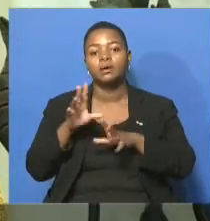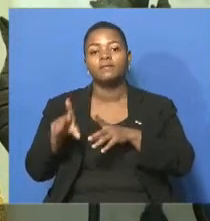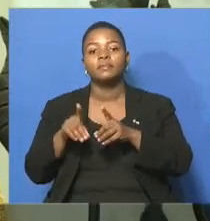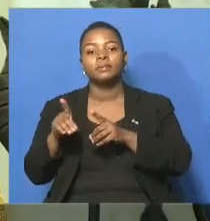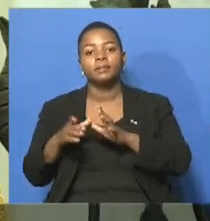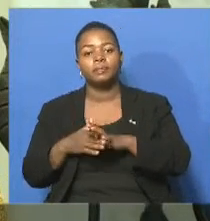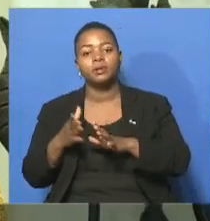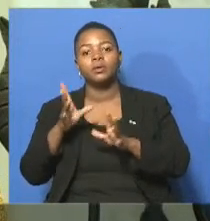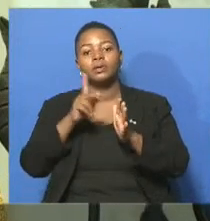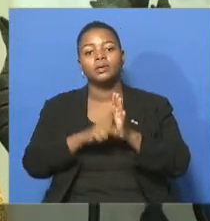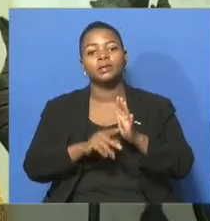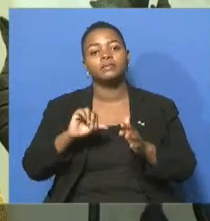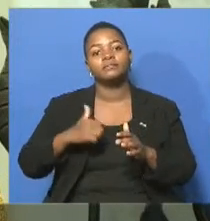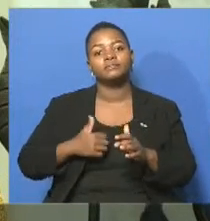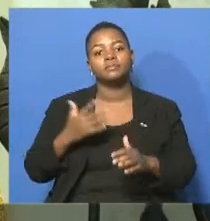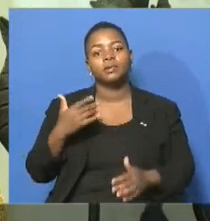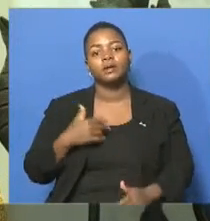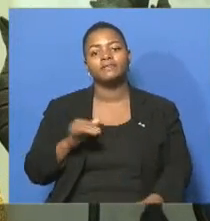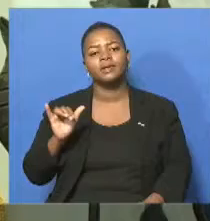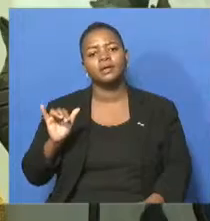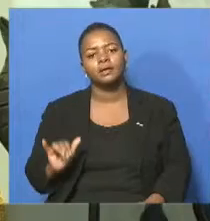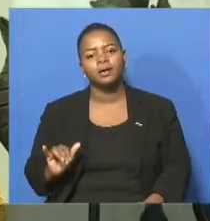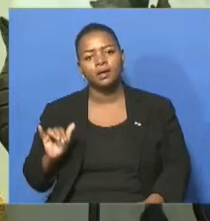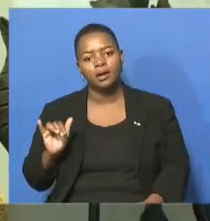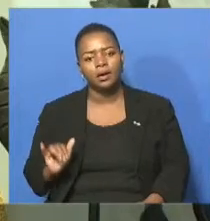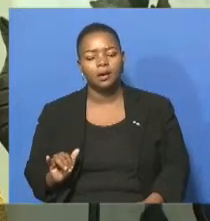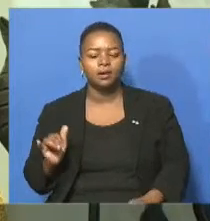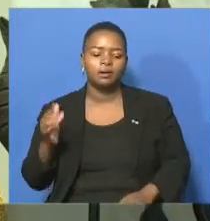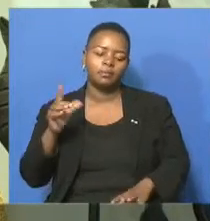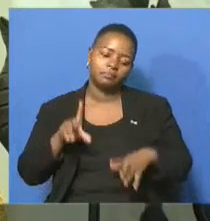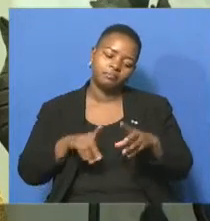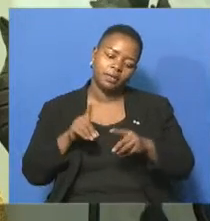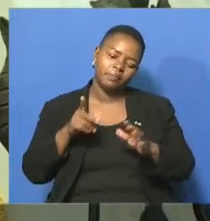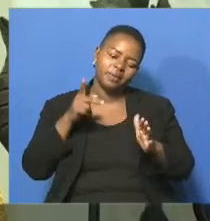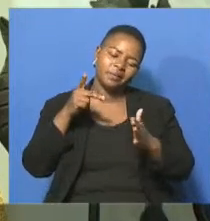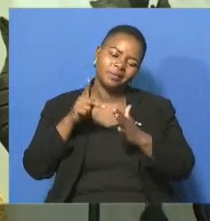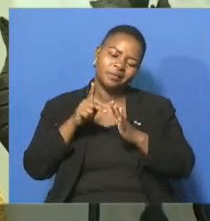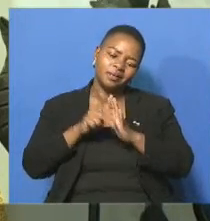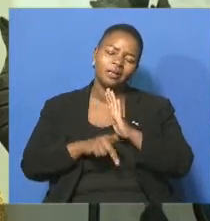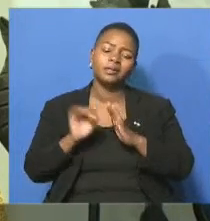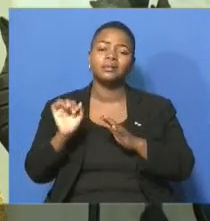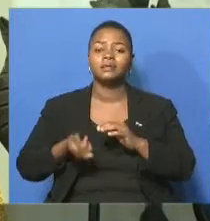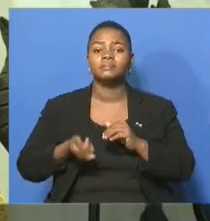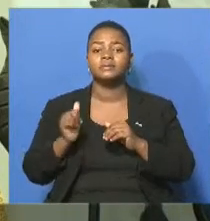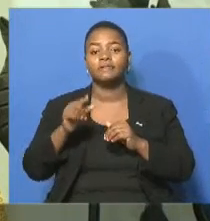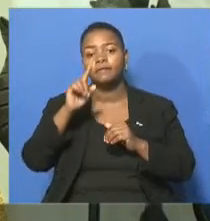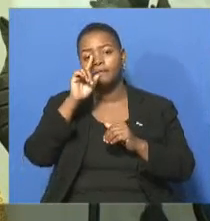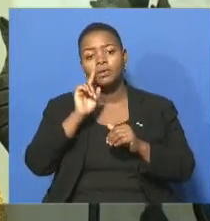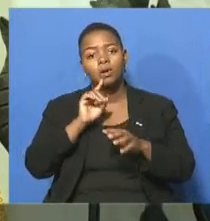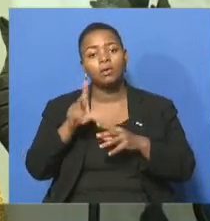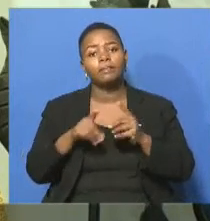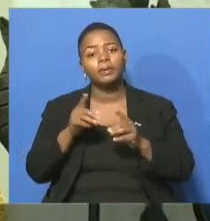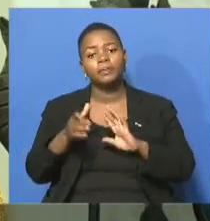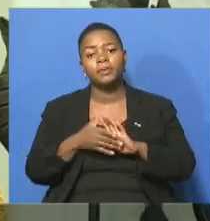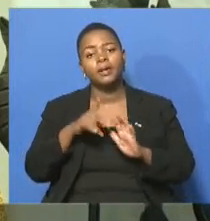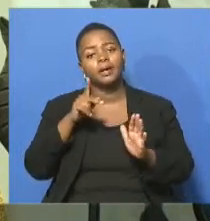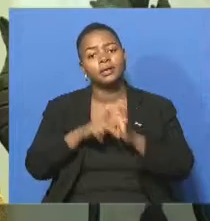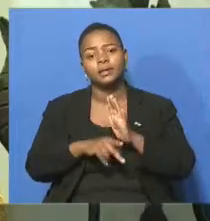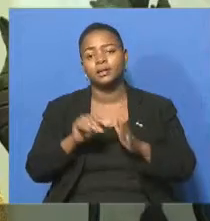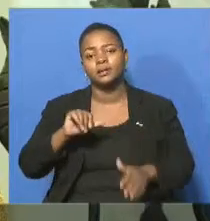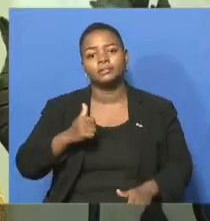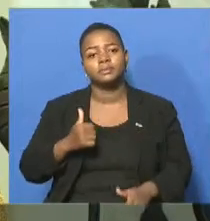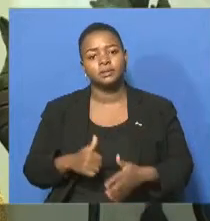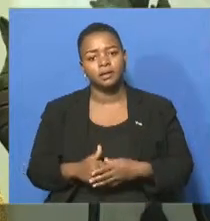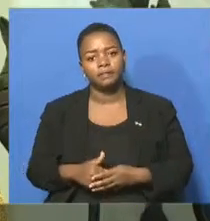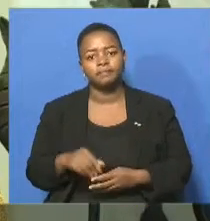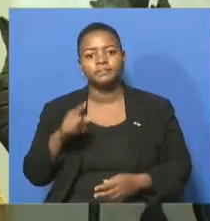you have the youngest population committing suicide and the oldest population committing suicide. He mentioned